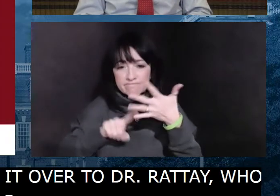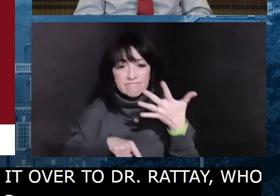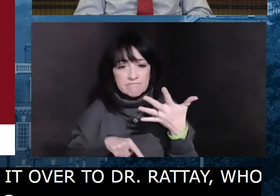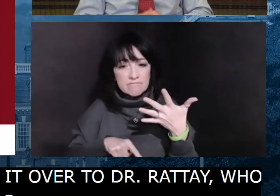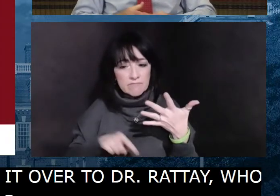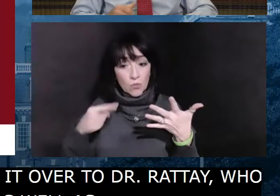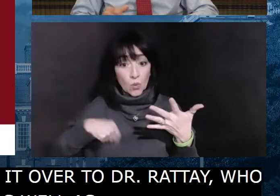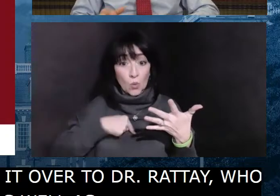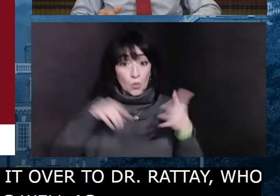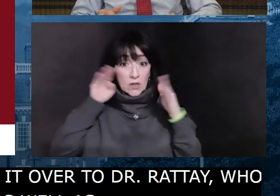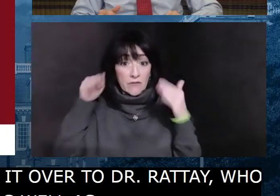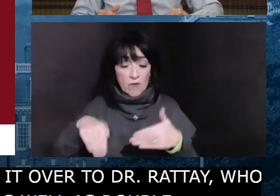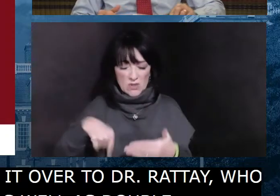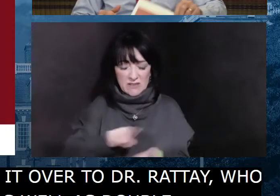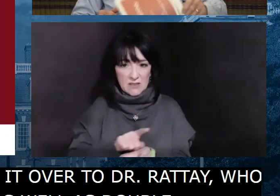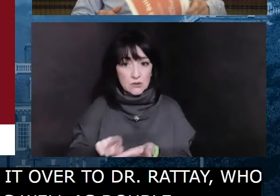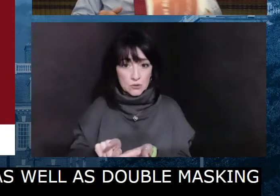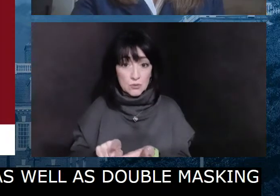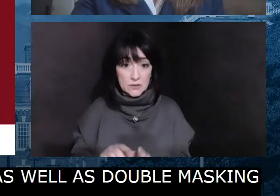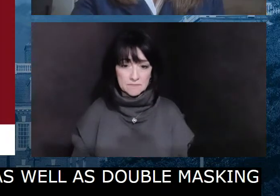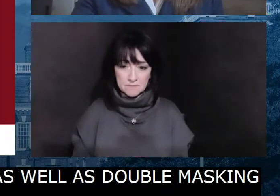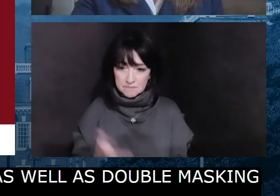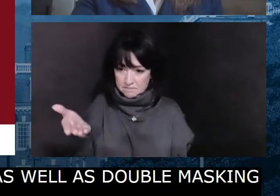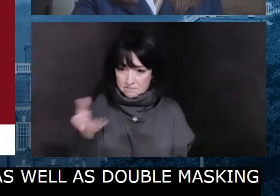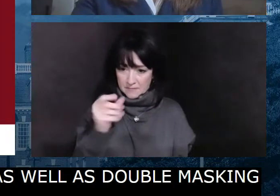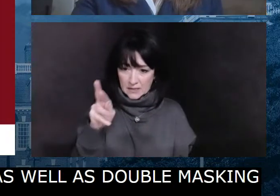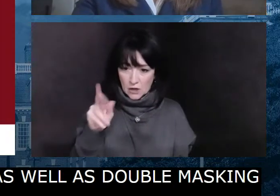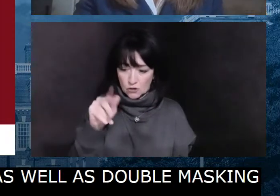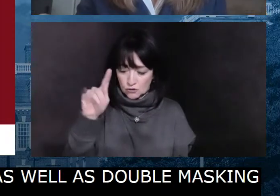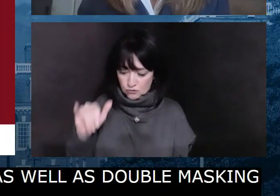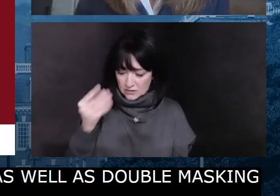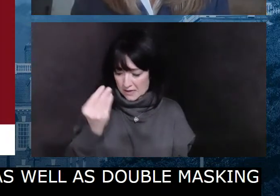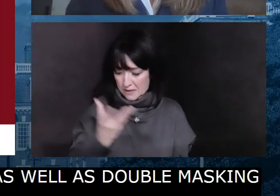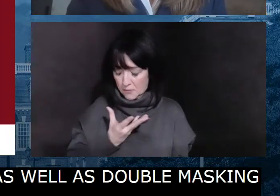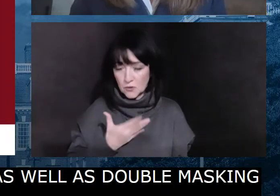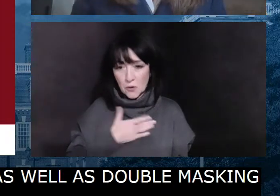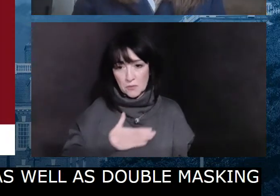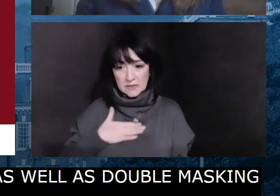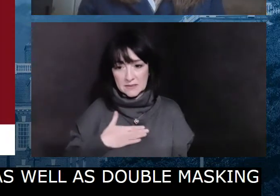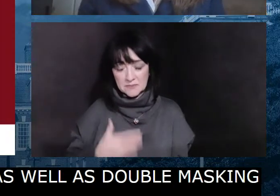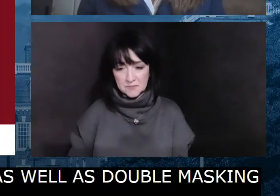week. Dr. Rattay. Thank you so much, Governor.